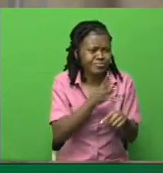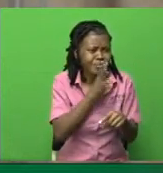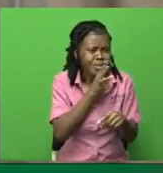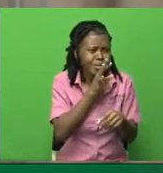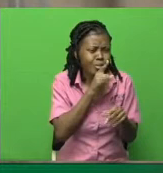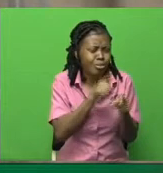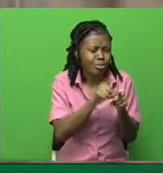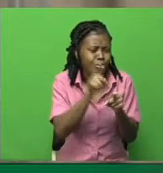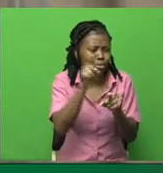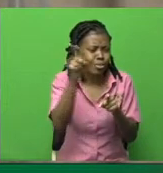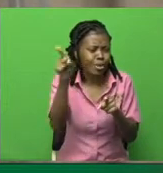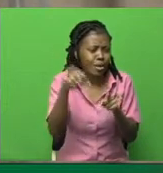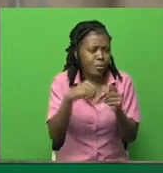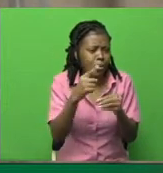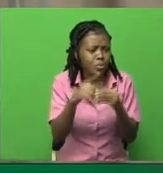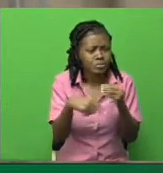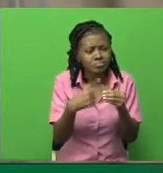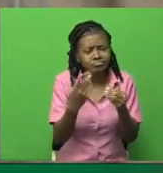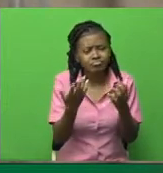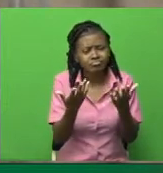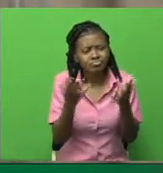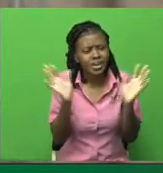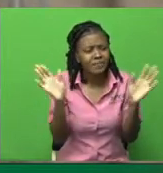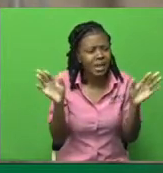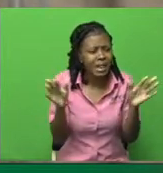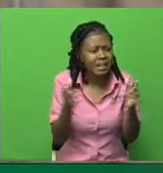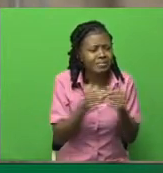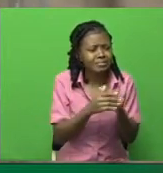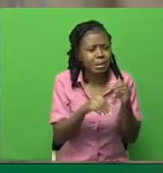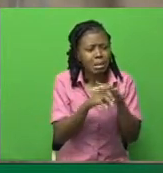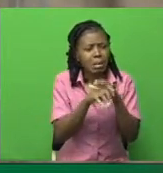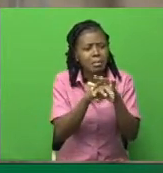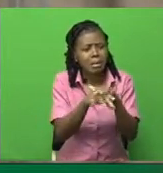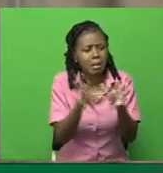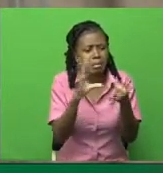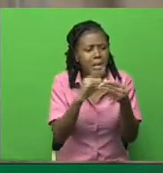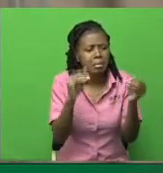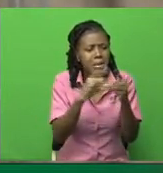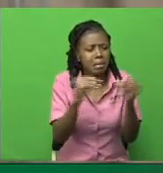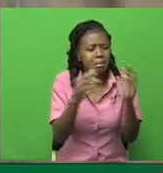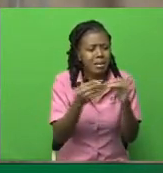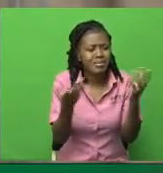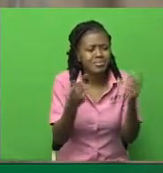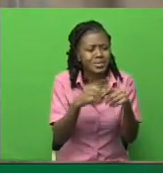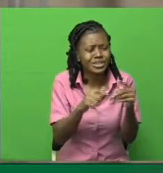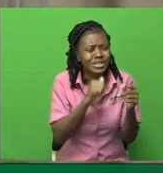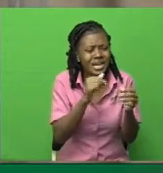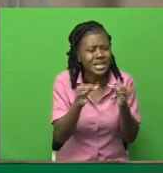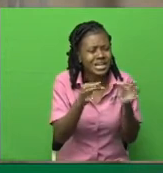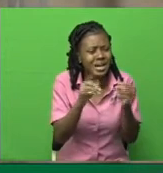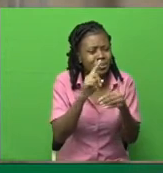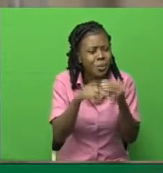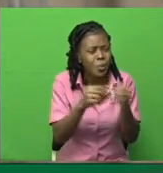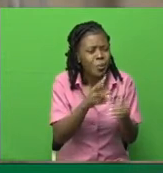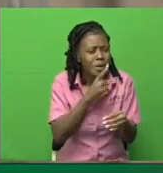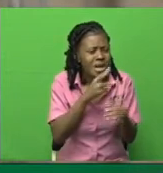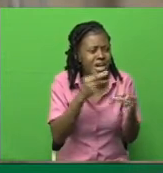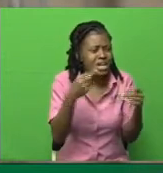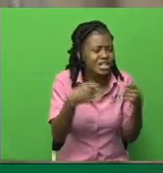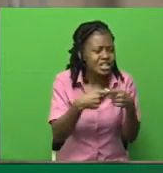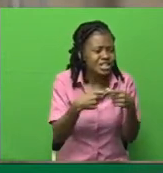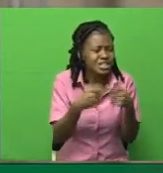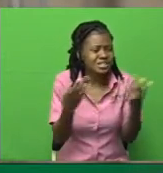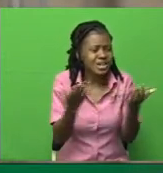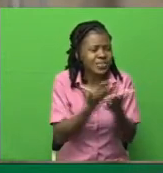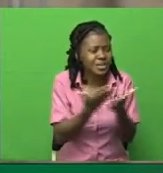about fly and spider but very little about water electricity things